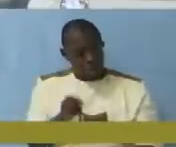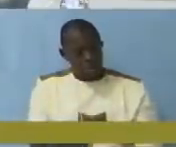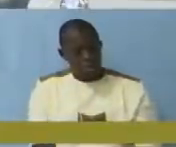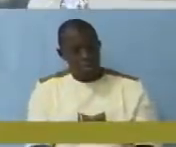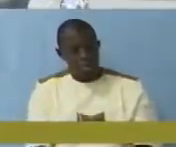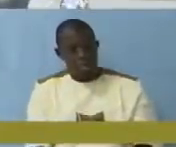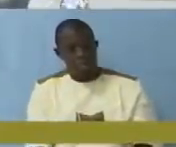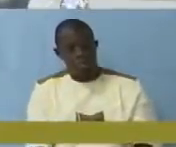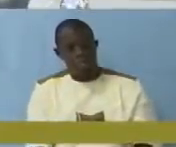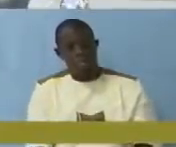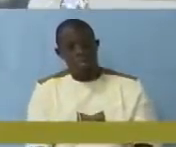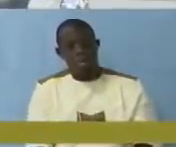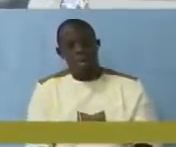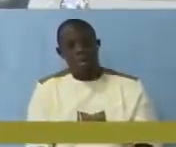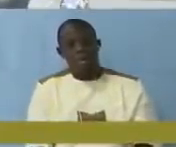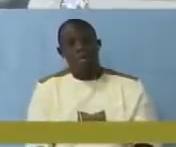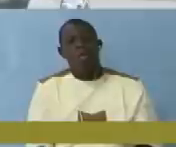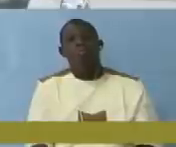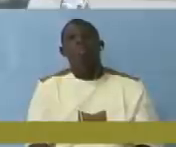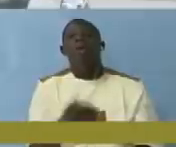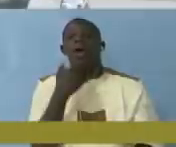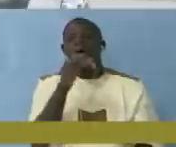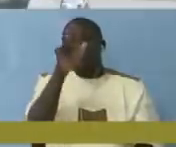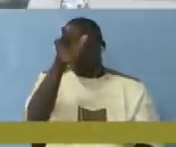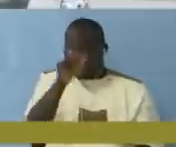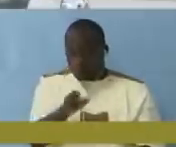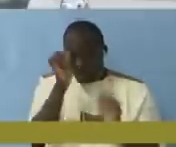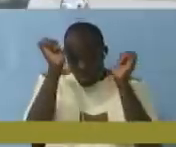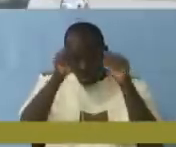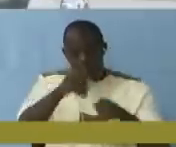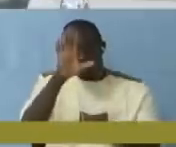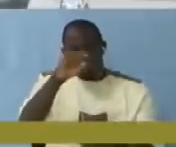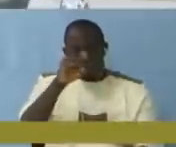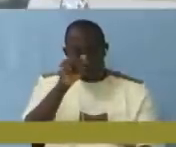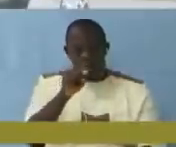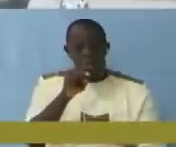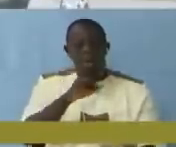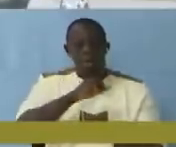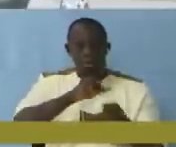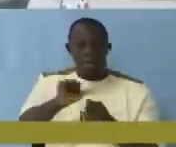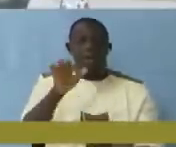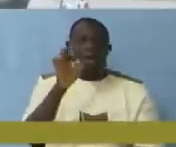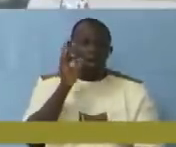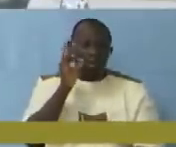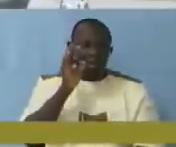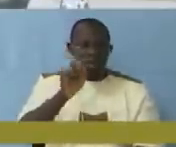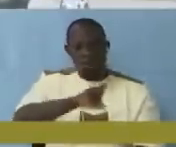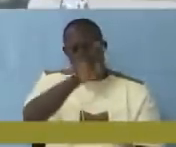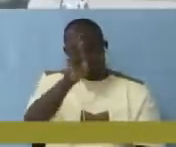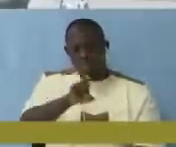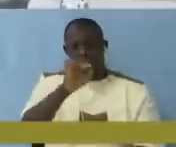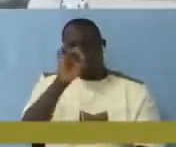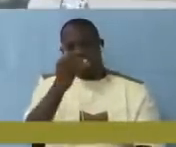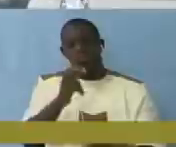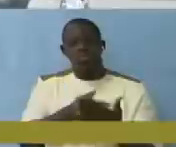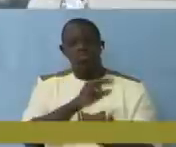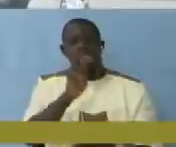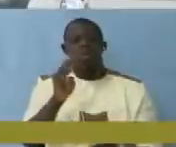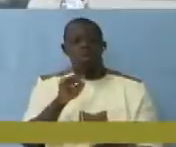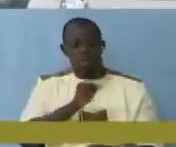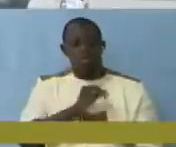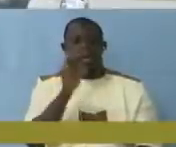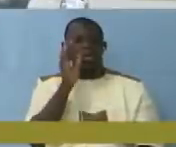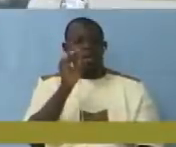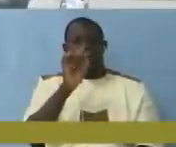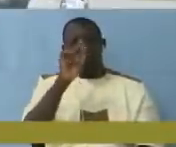If I can give an example here. Is that humanly possible? Just answer the question, yes or no? No. It's not possible. It's not possible. Okay,